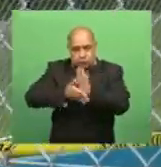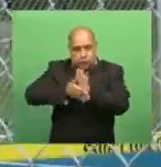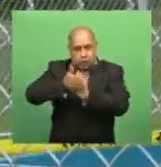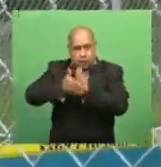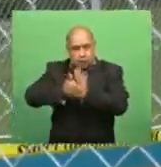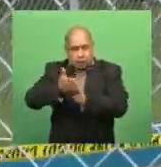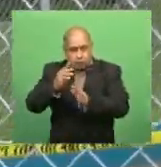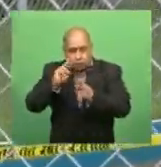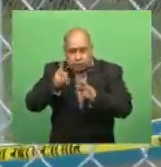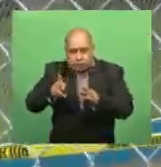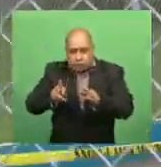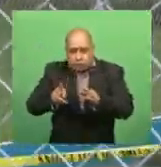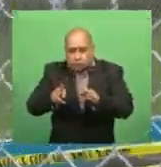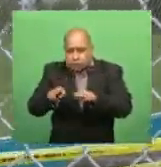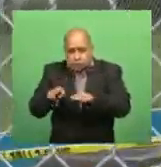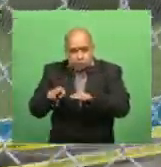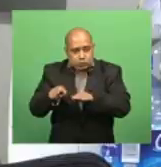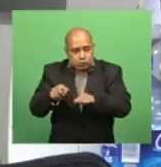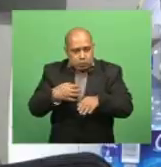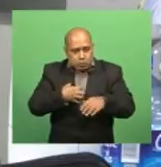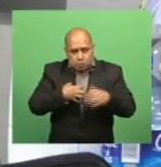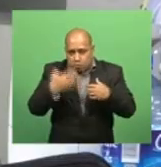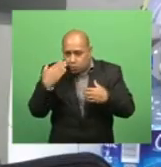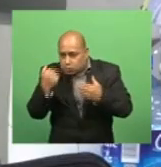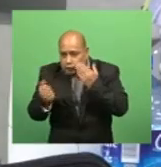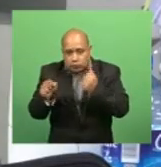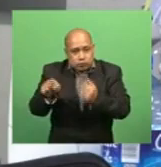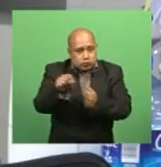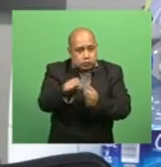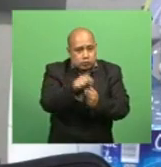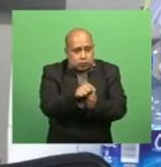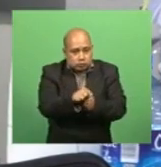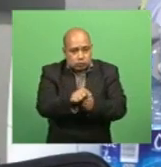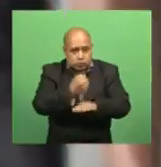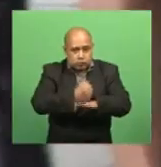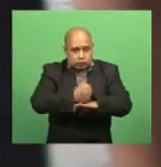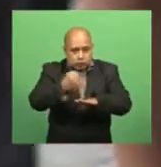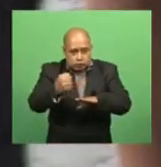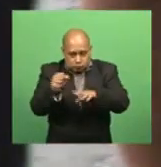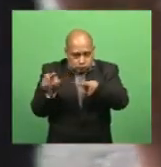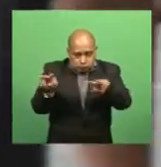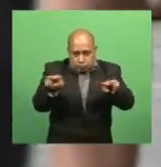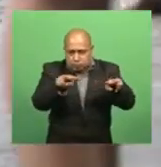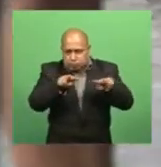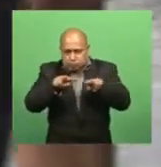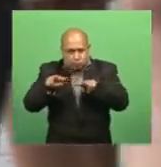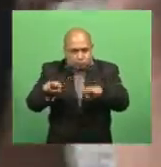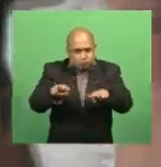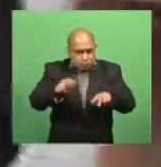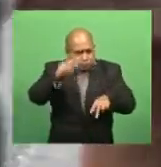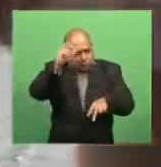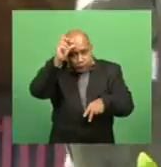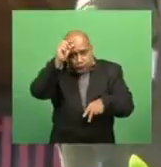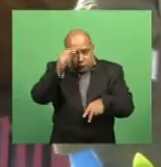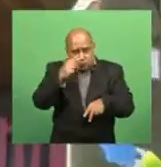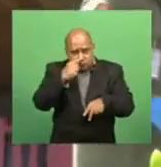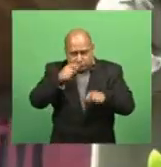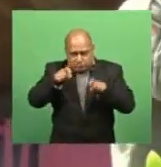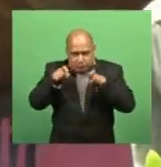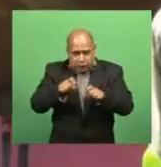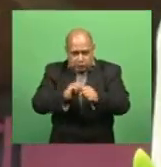if more cases are found. Fijians must remain on guard against COVID-19 and are advised to call toll-free